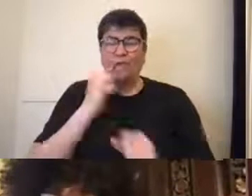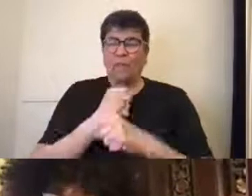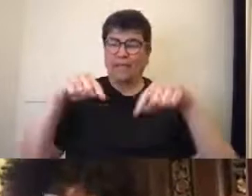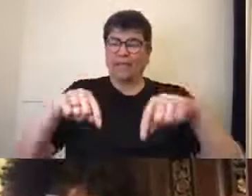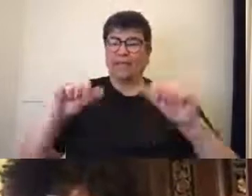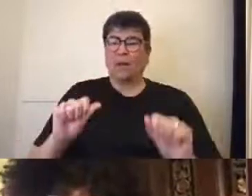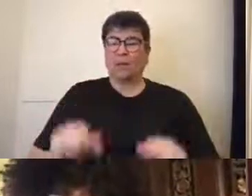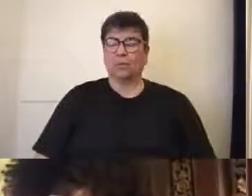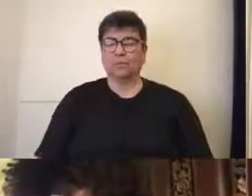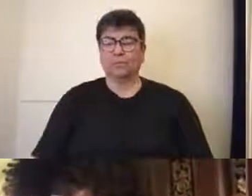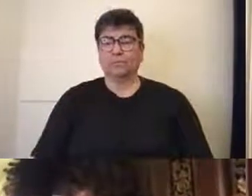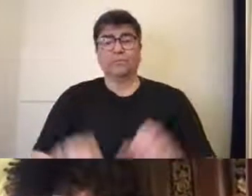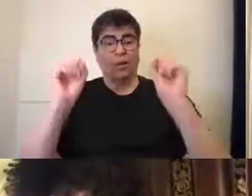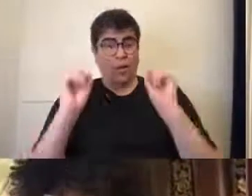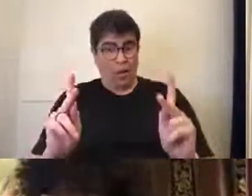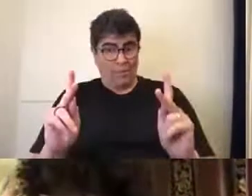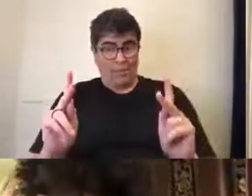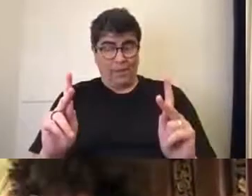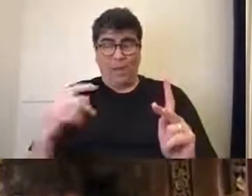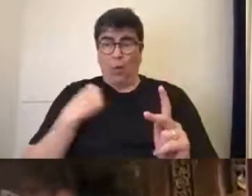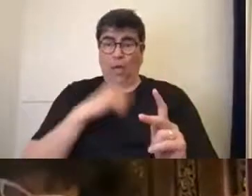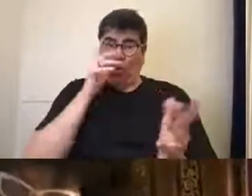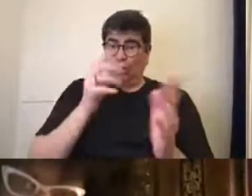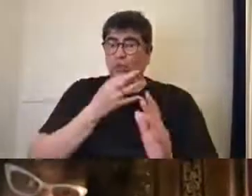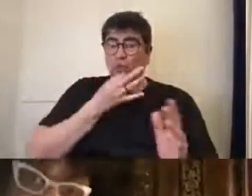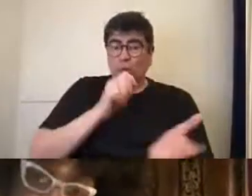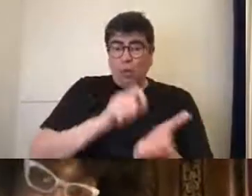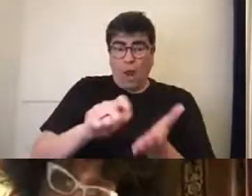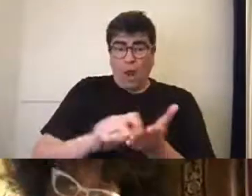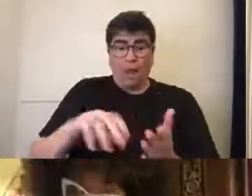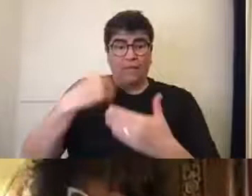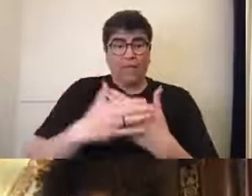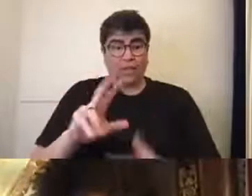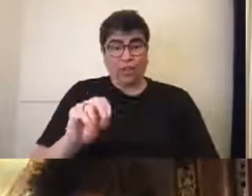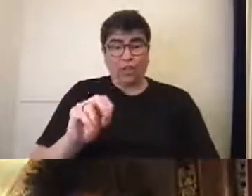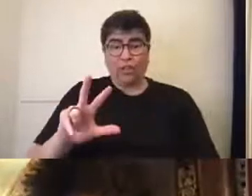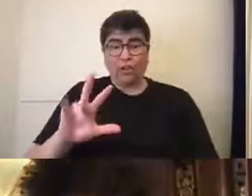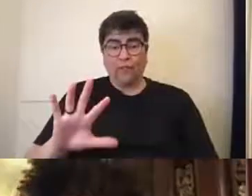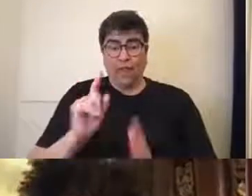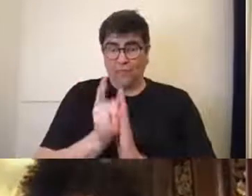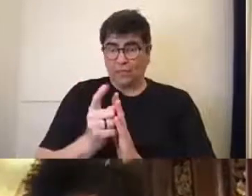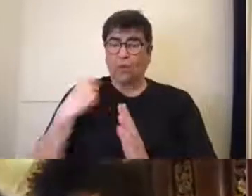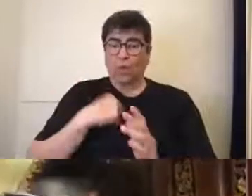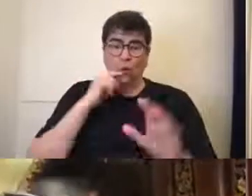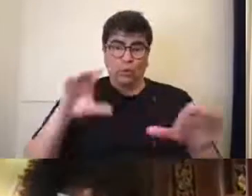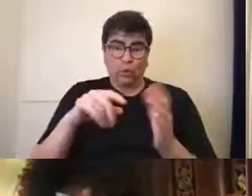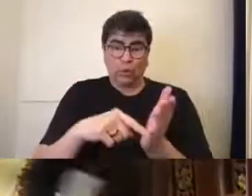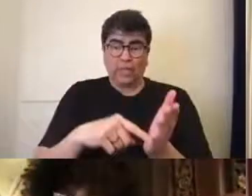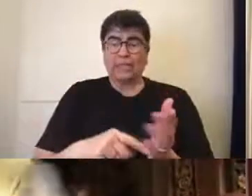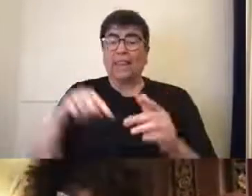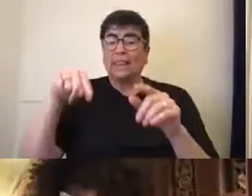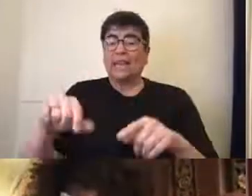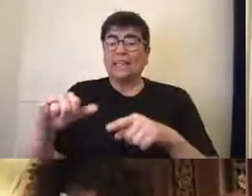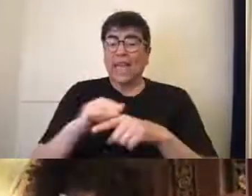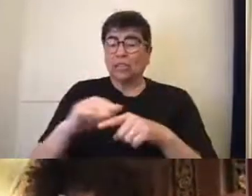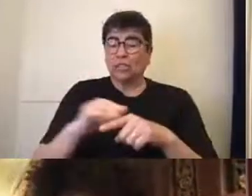possible. Okay. We're about to write. For the next 30, 35 minutes, we're gonna all be doing something. This exercise is